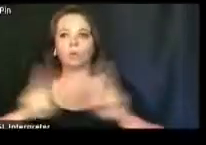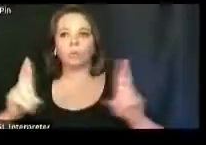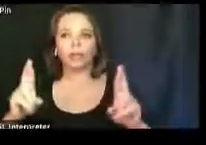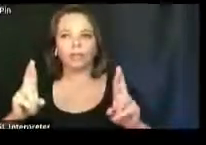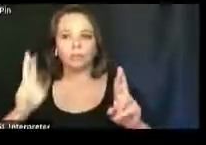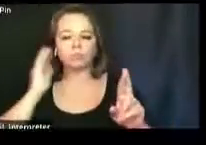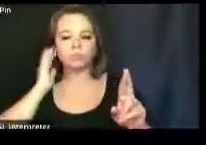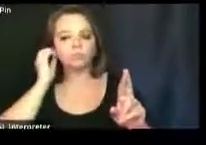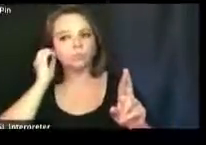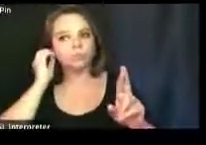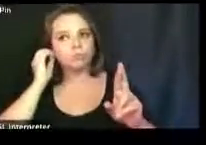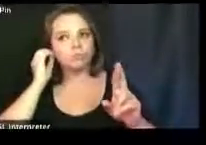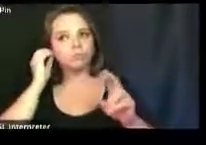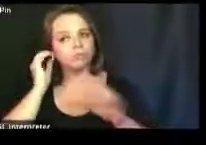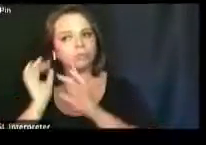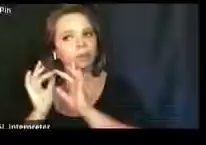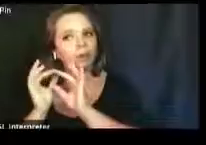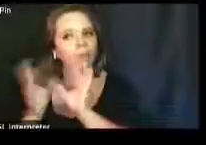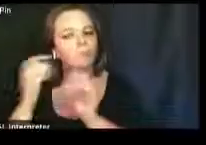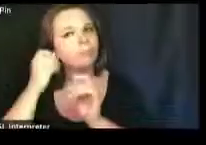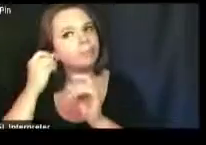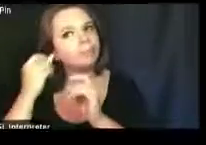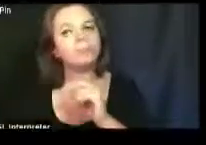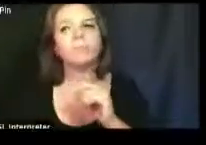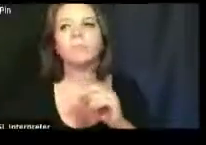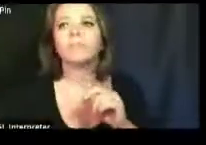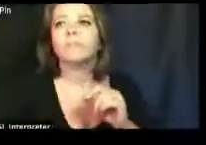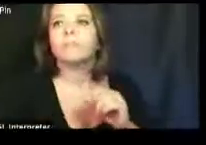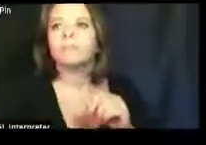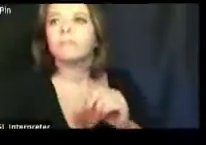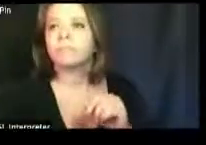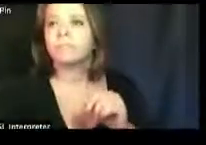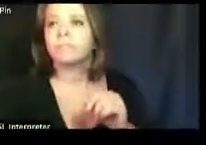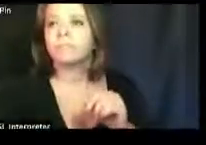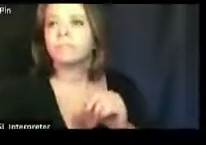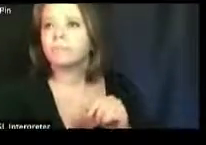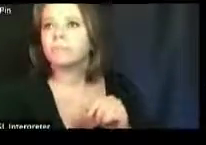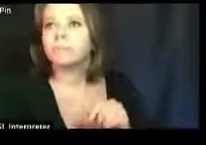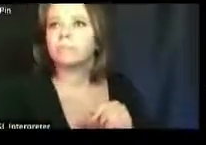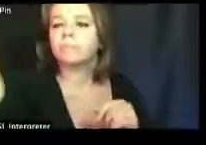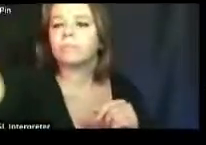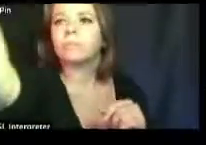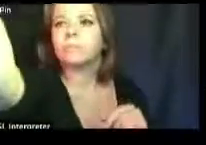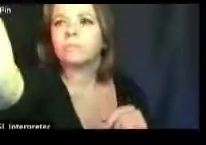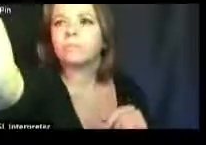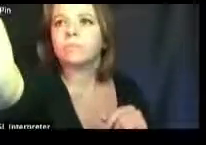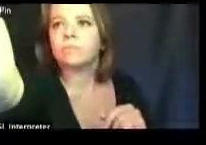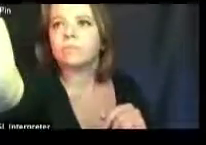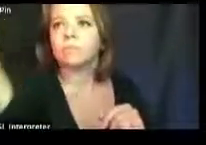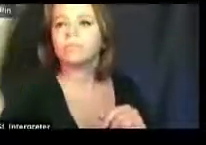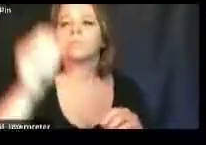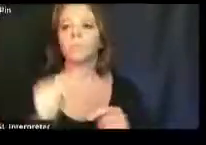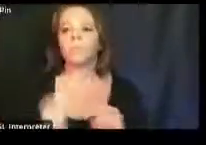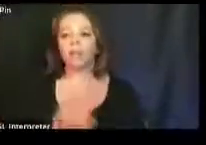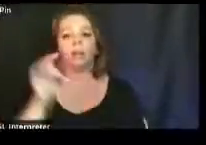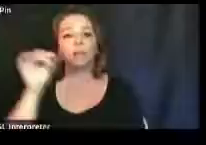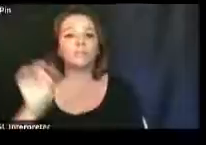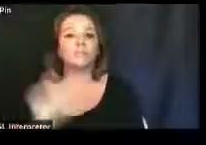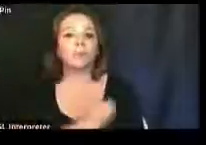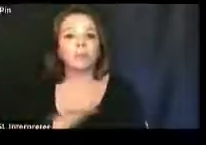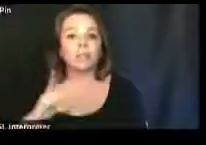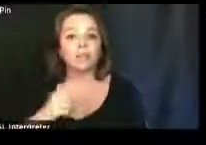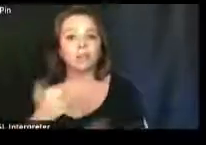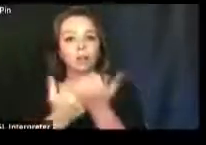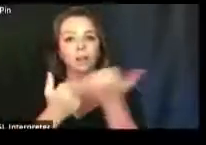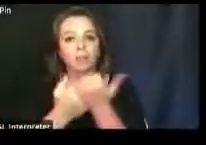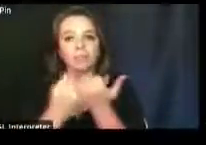to combat climate change, we need to remain together. Successful legislative advocacy is always complex with many,